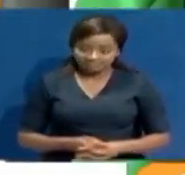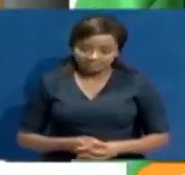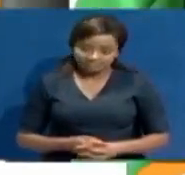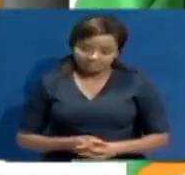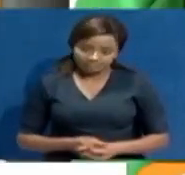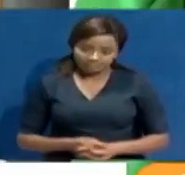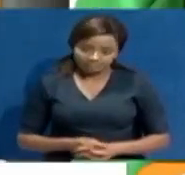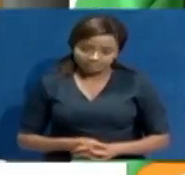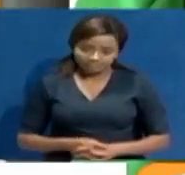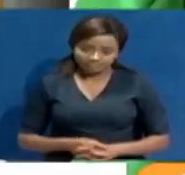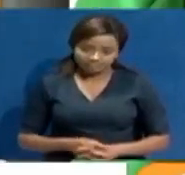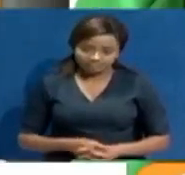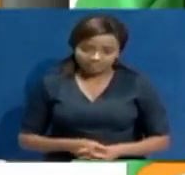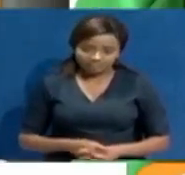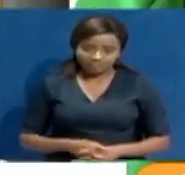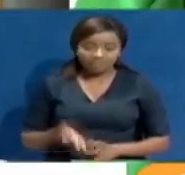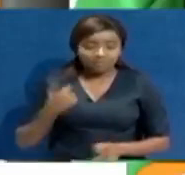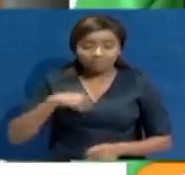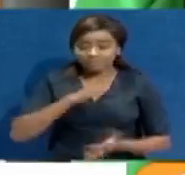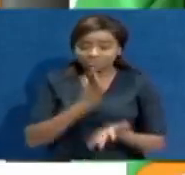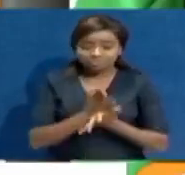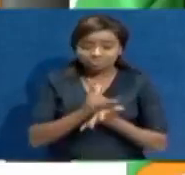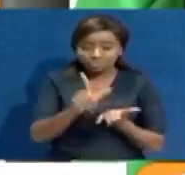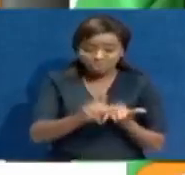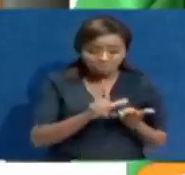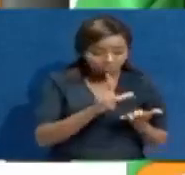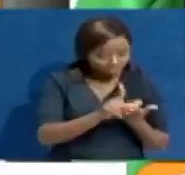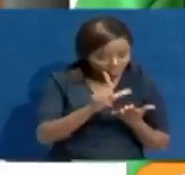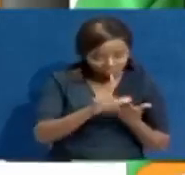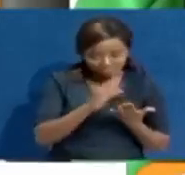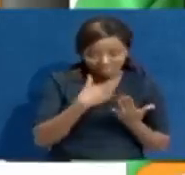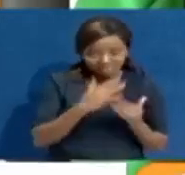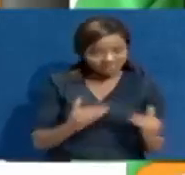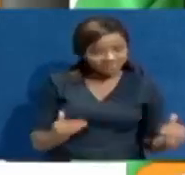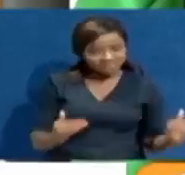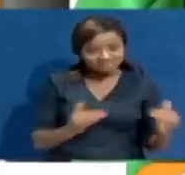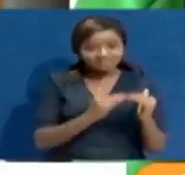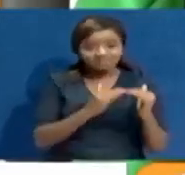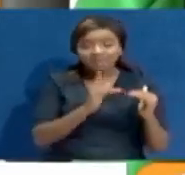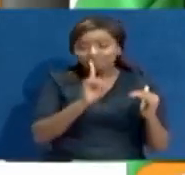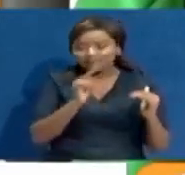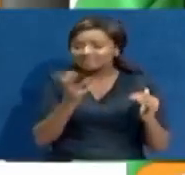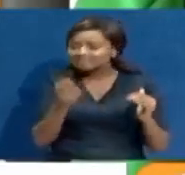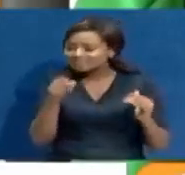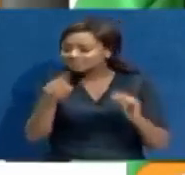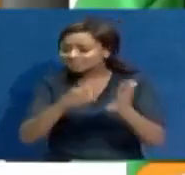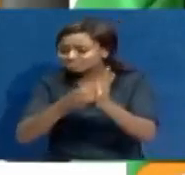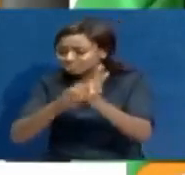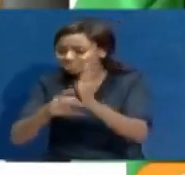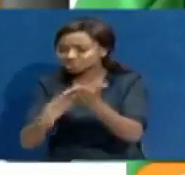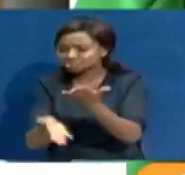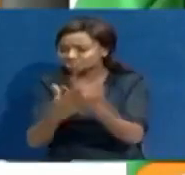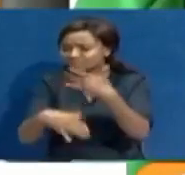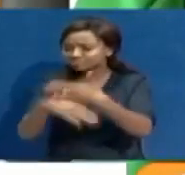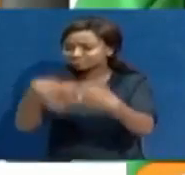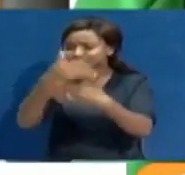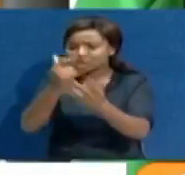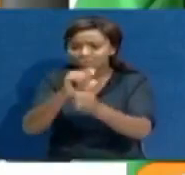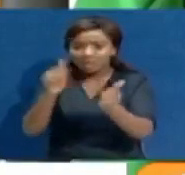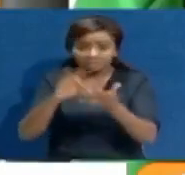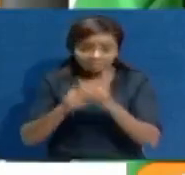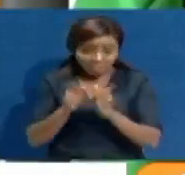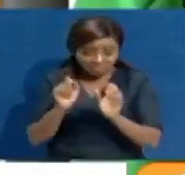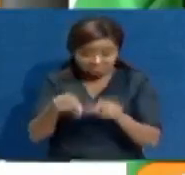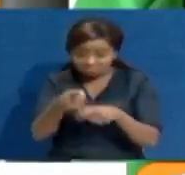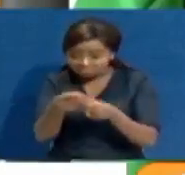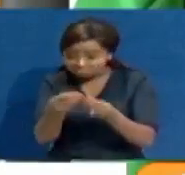We have stretched our borrowing capacity to almost the end, right? Yet we still need infrastructure projects. So is there a better way of